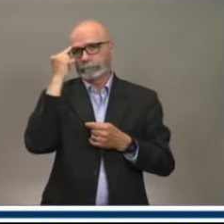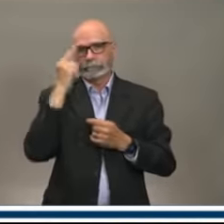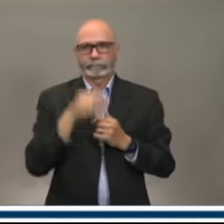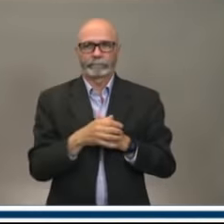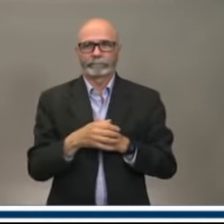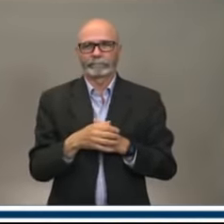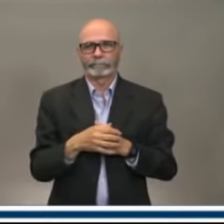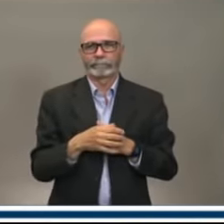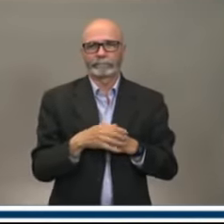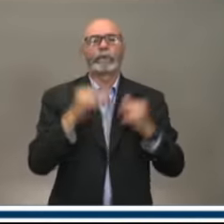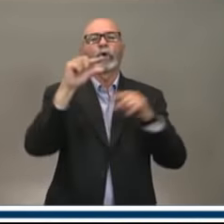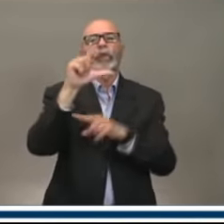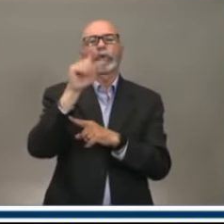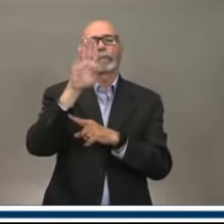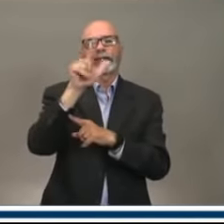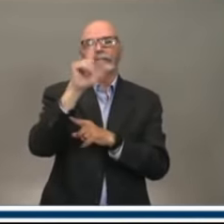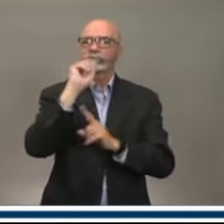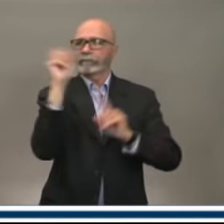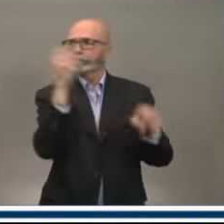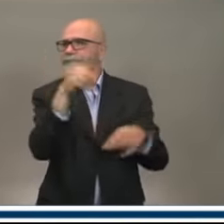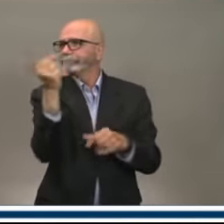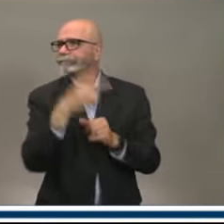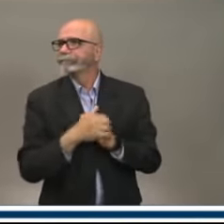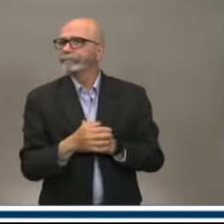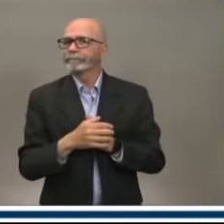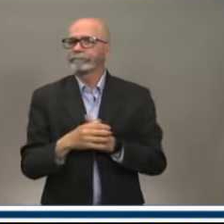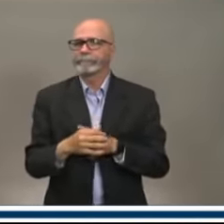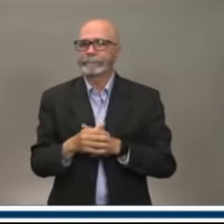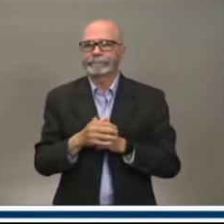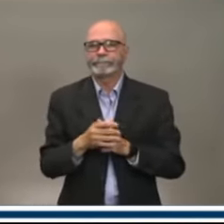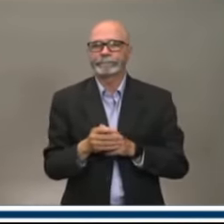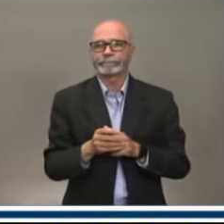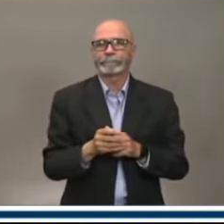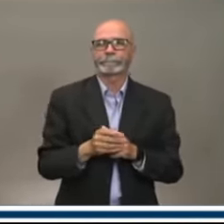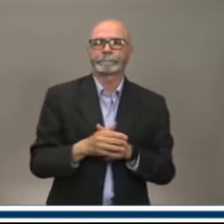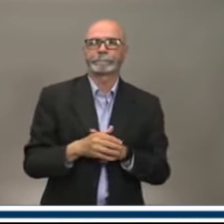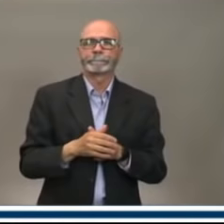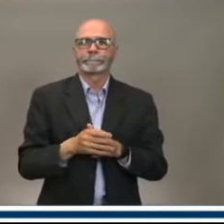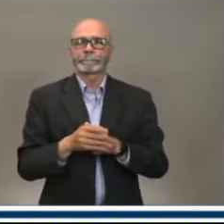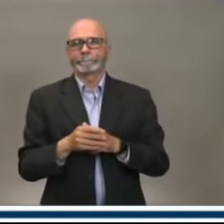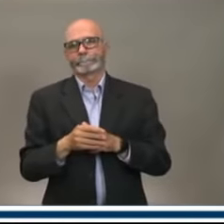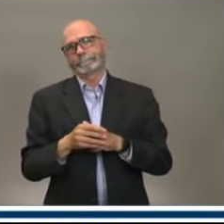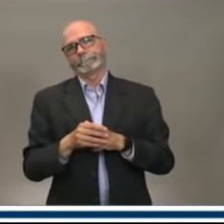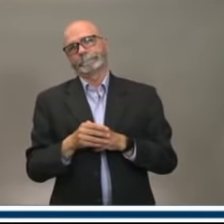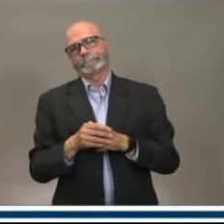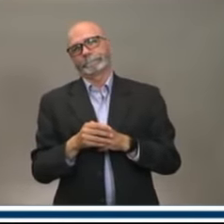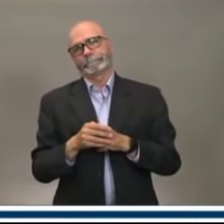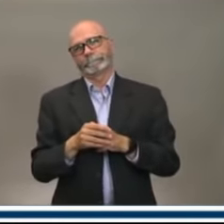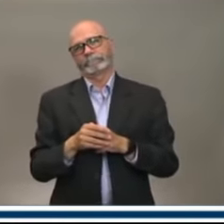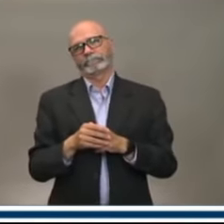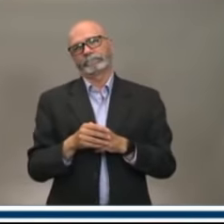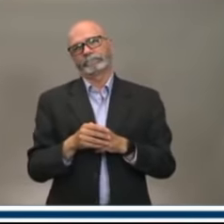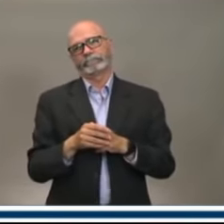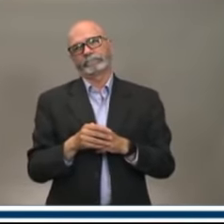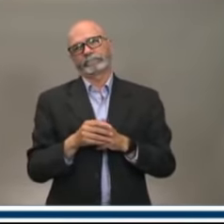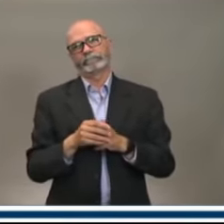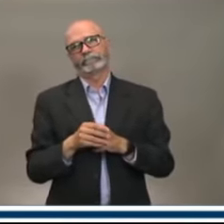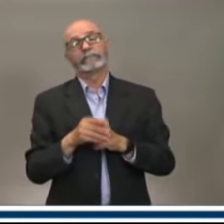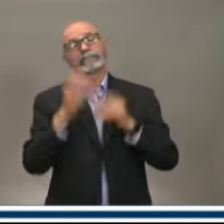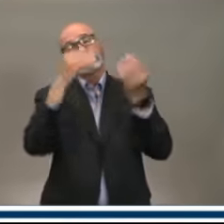you can speak a little bit more about what the thoughts are in regards to reopening the border, not